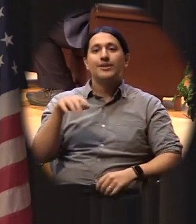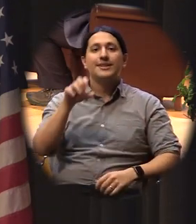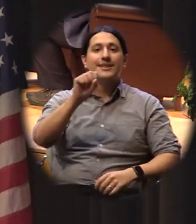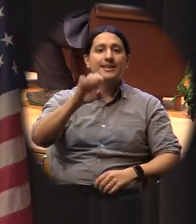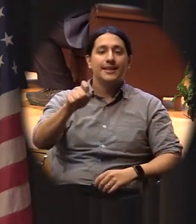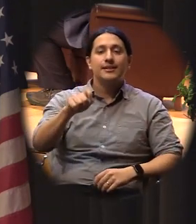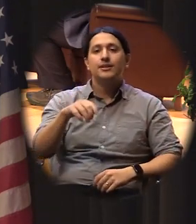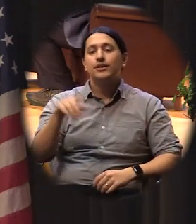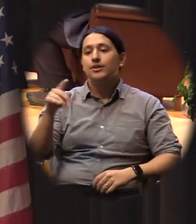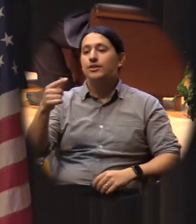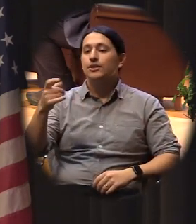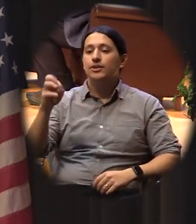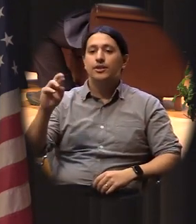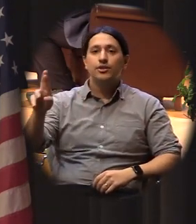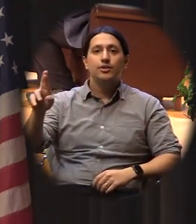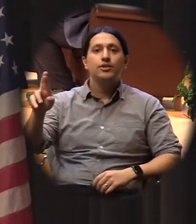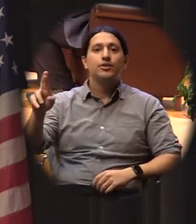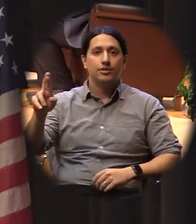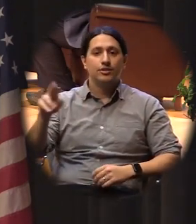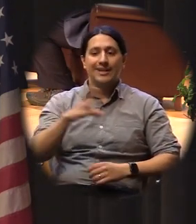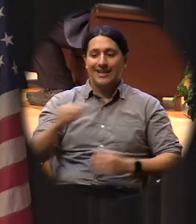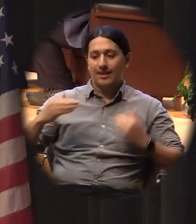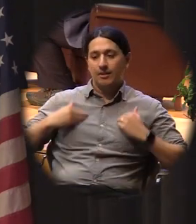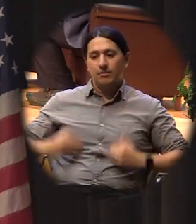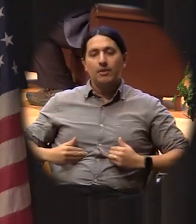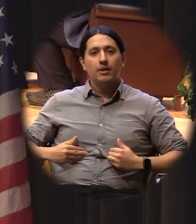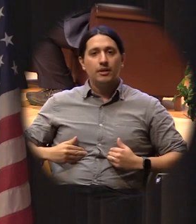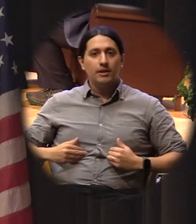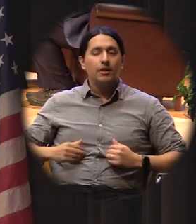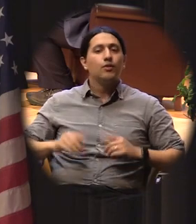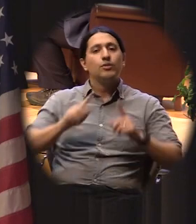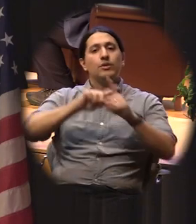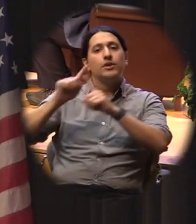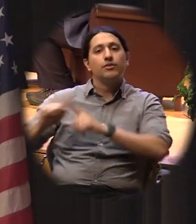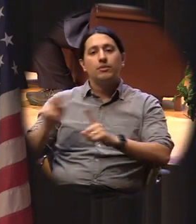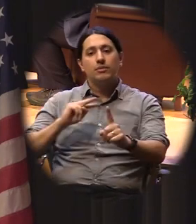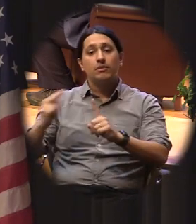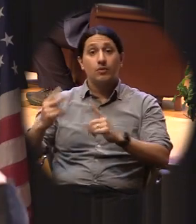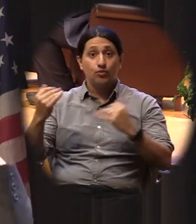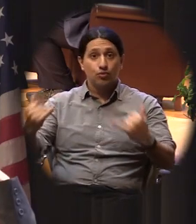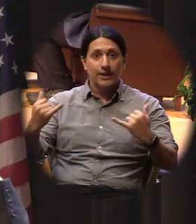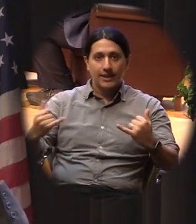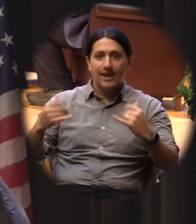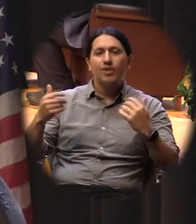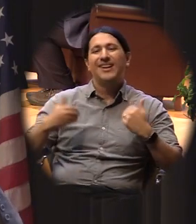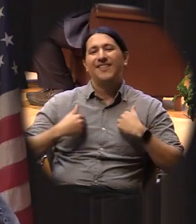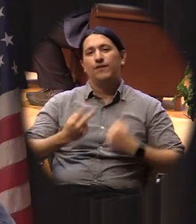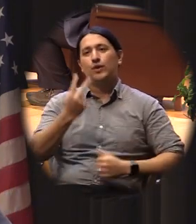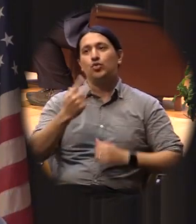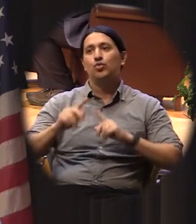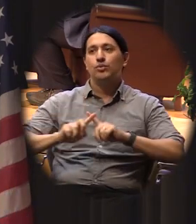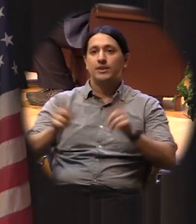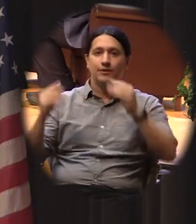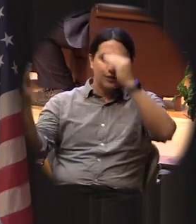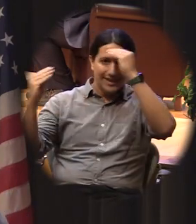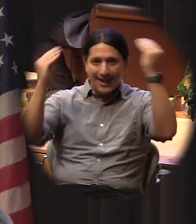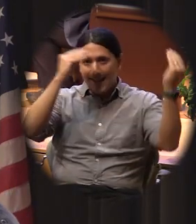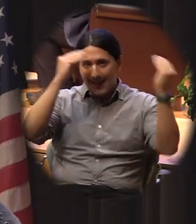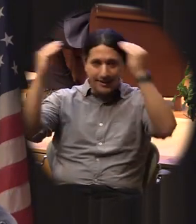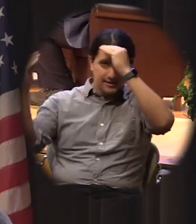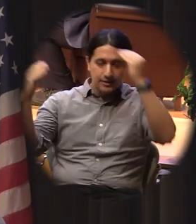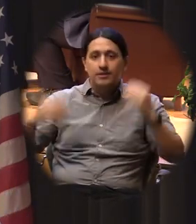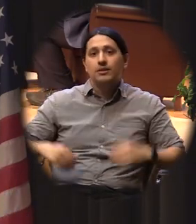lenses. And right now, I wear two different hats. One is whatever hat you would picture on a scholar, perhaps